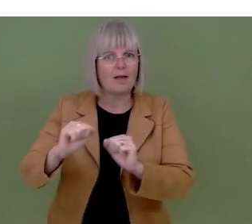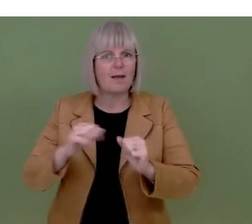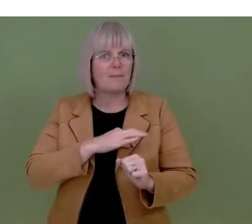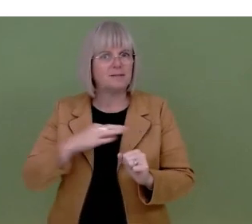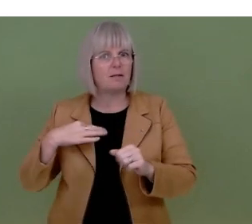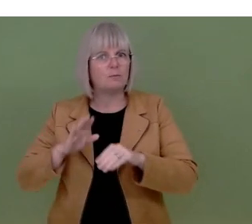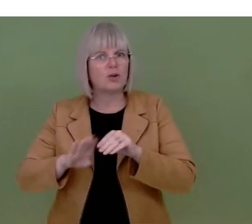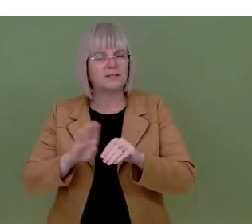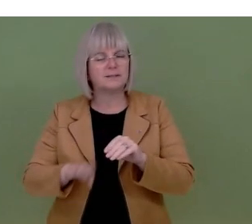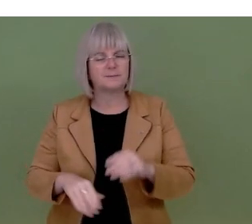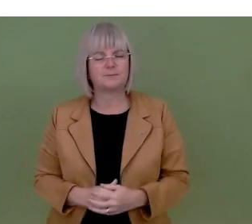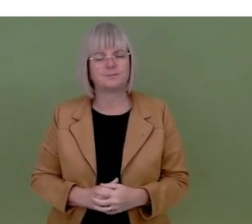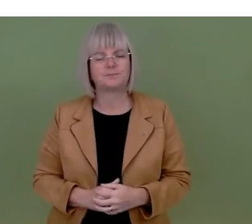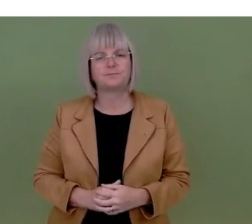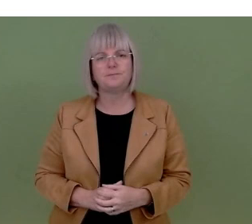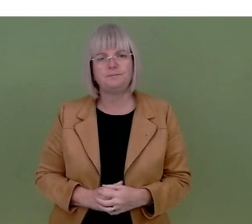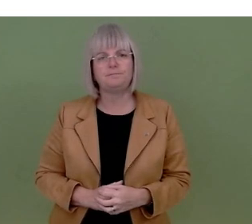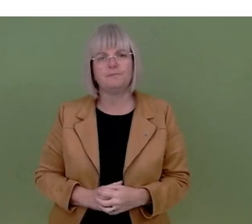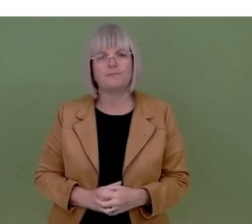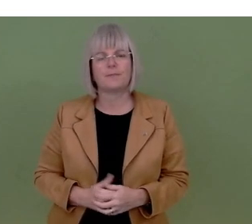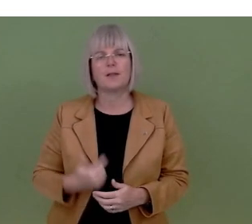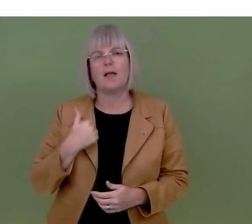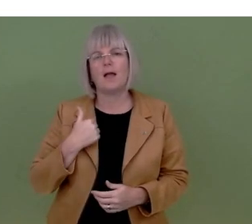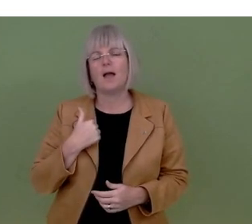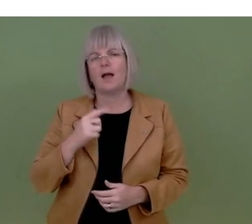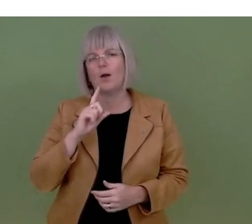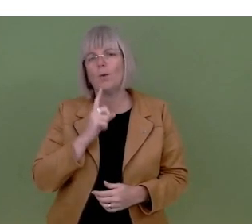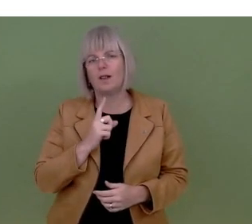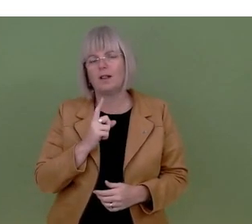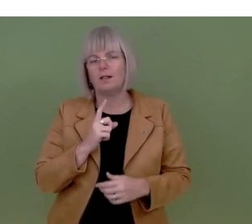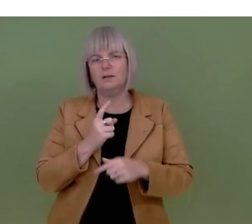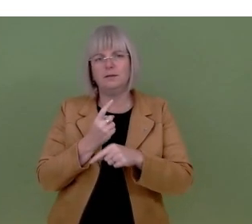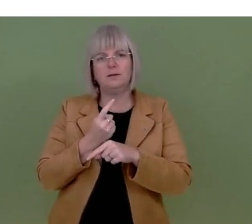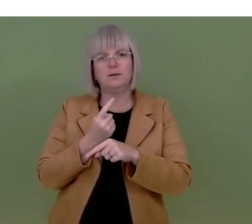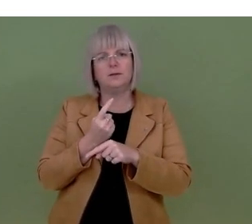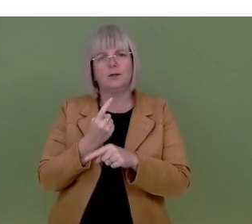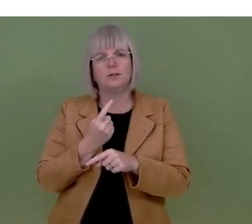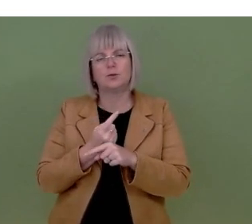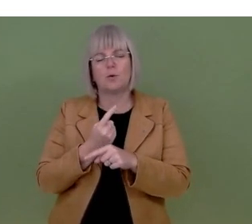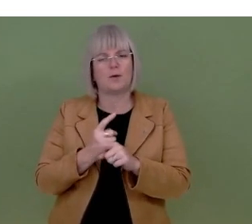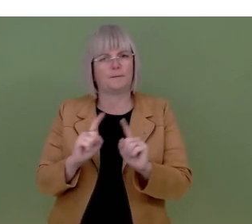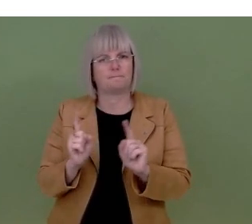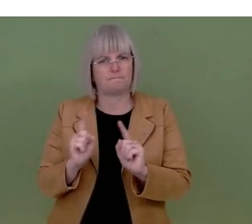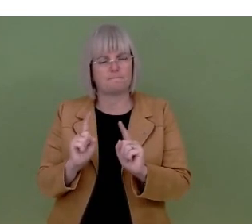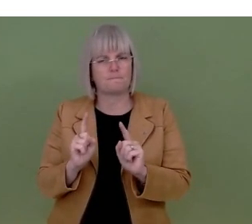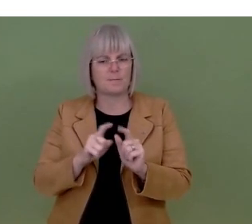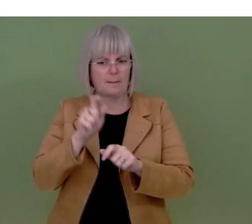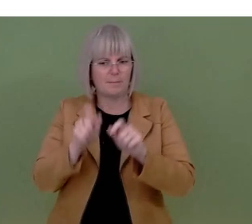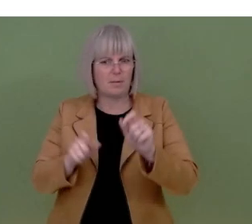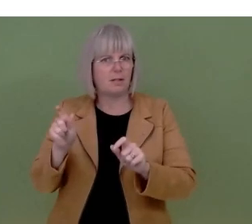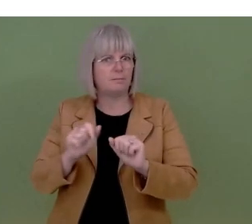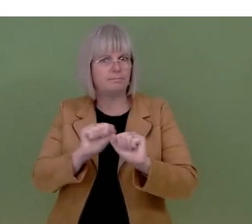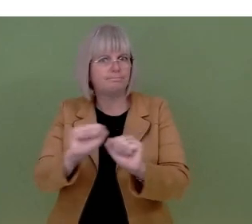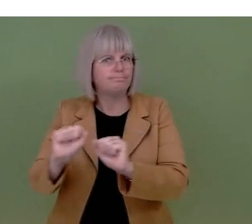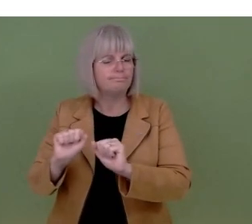which I'll talk about specifically for a moment, we have people who work in a huge variety of ways in physical